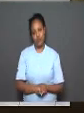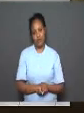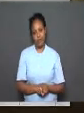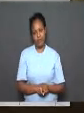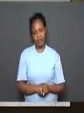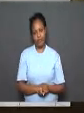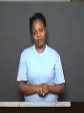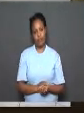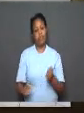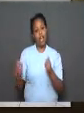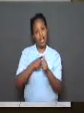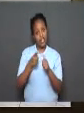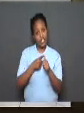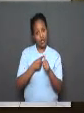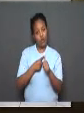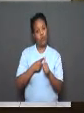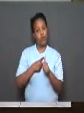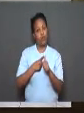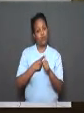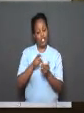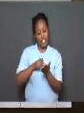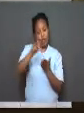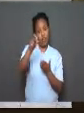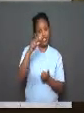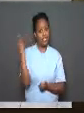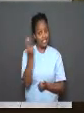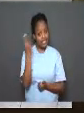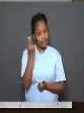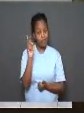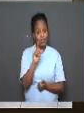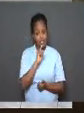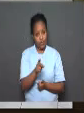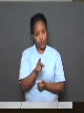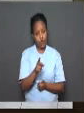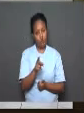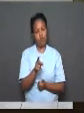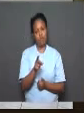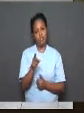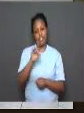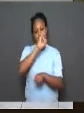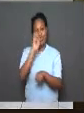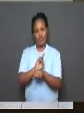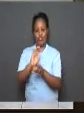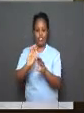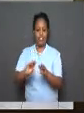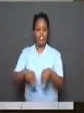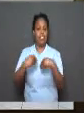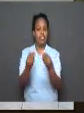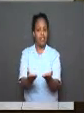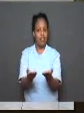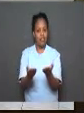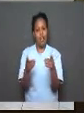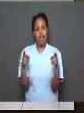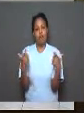One of the main advantages of democracy is that it gives